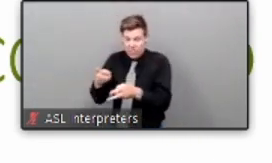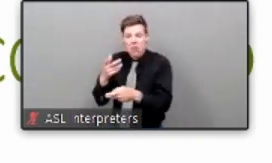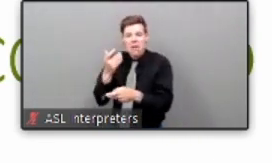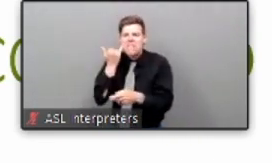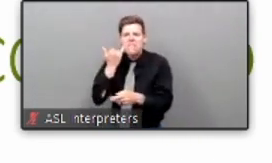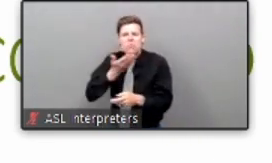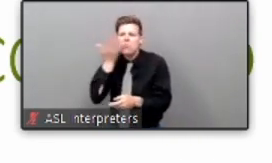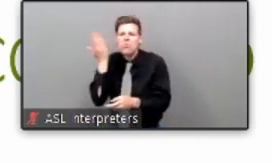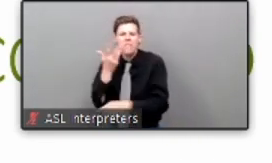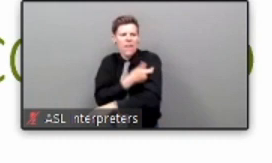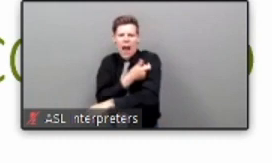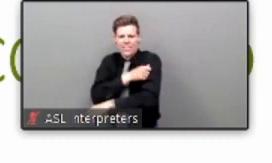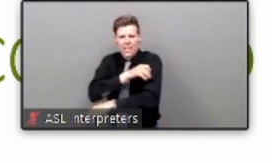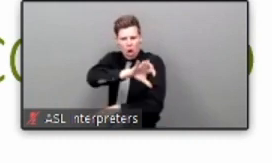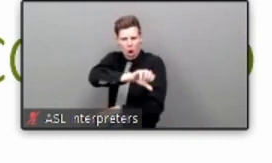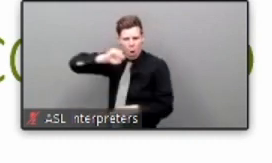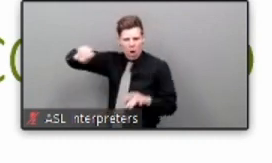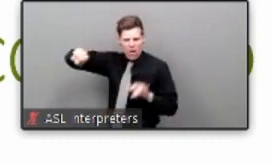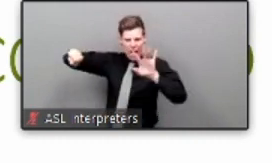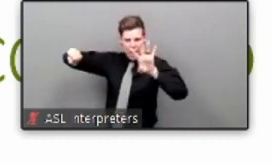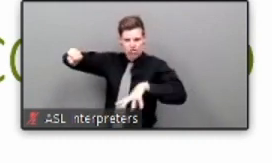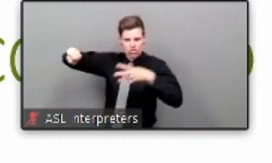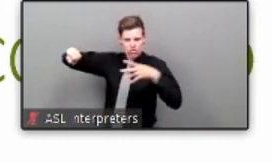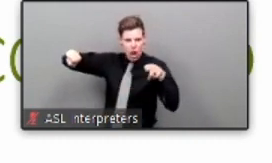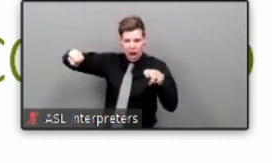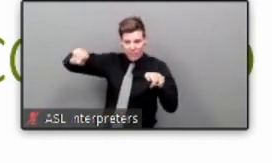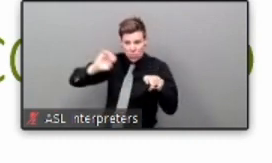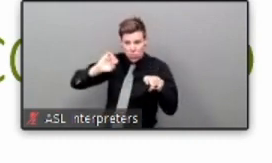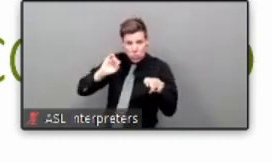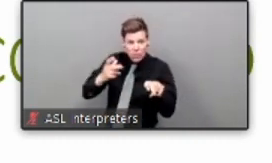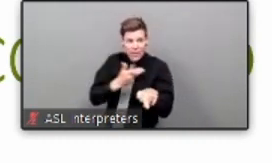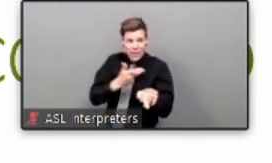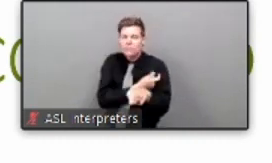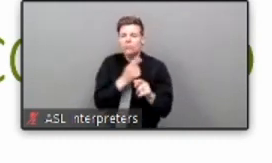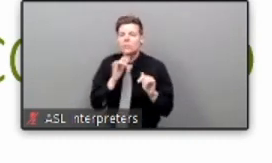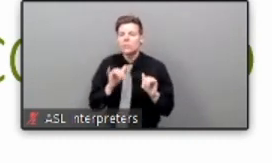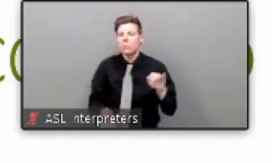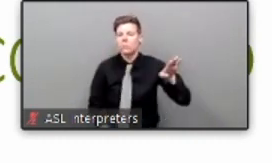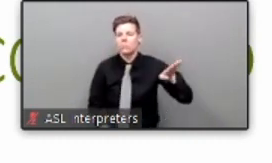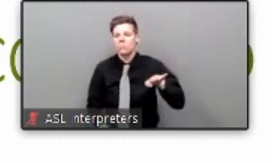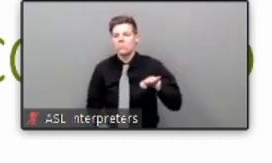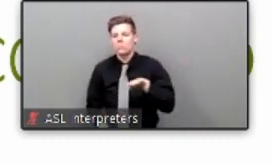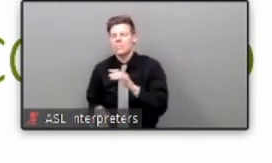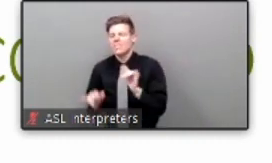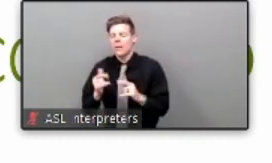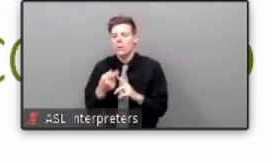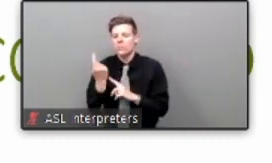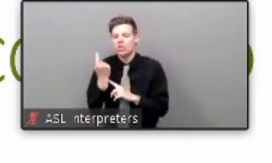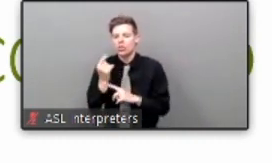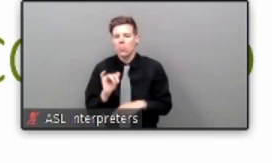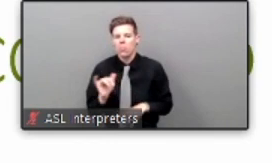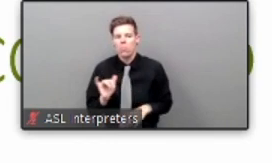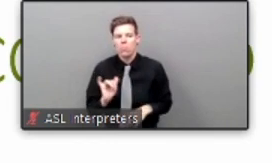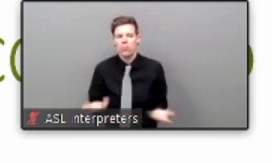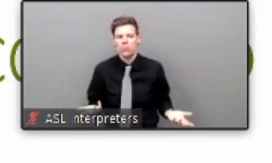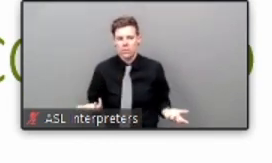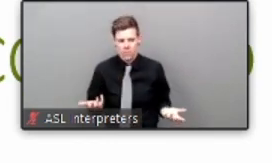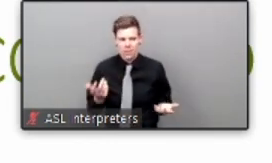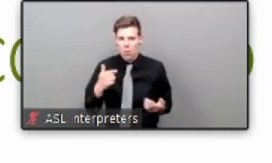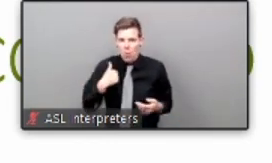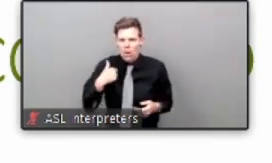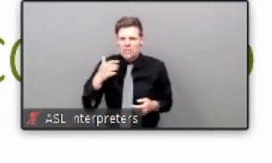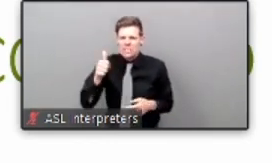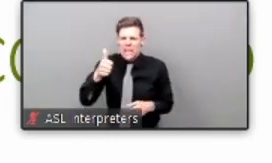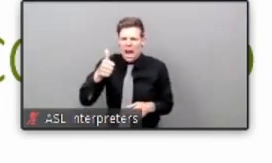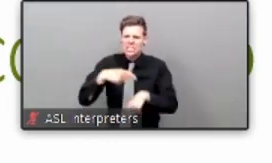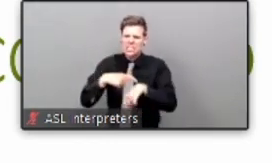early February. Your chance of being hospitalized with COVID if you're unvaccinated is 10 times higher than if you're